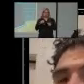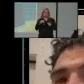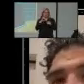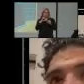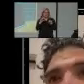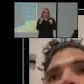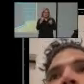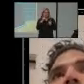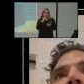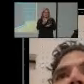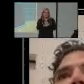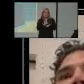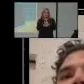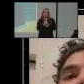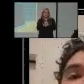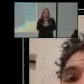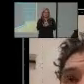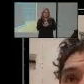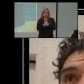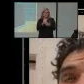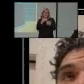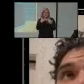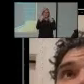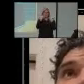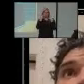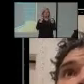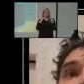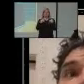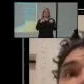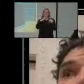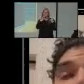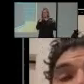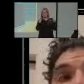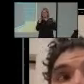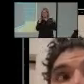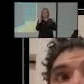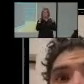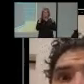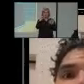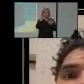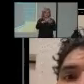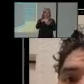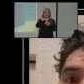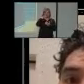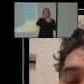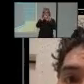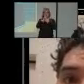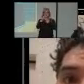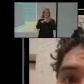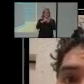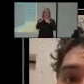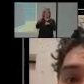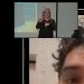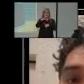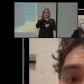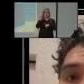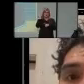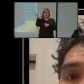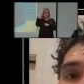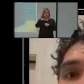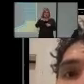who to help. I didn't know where I was. My boyfriend at the time was on ground.